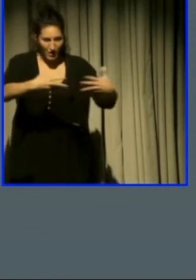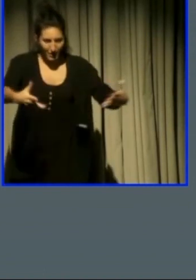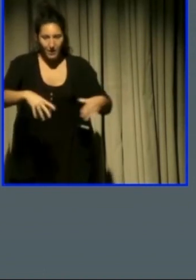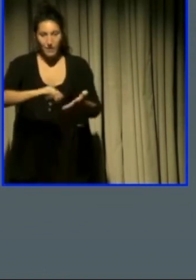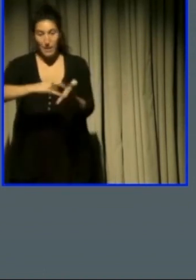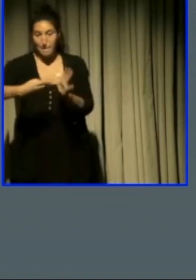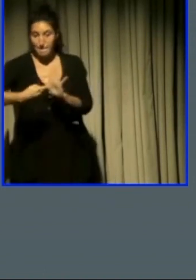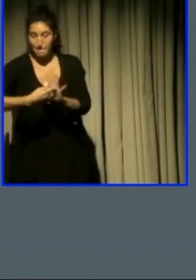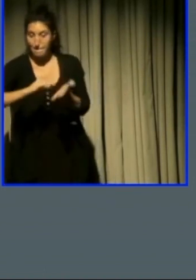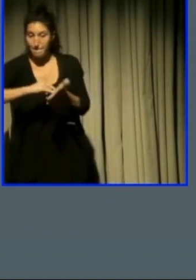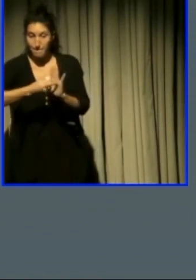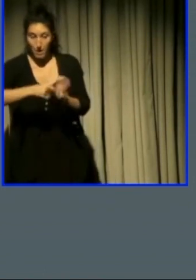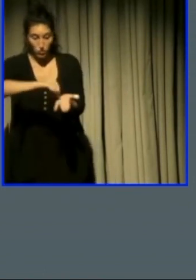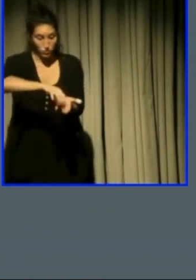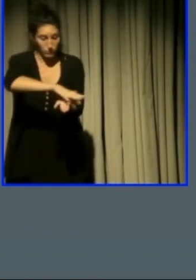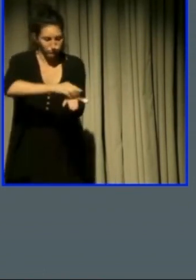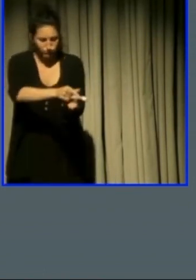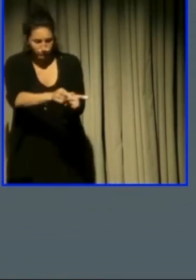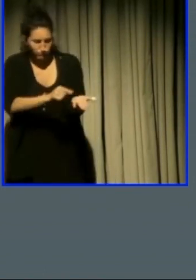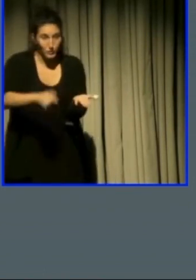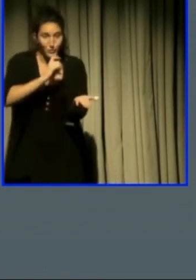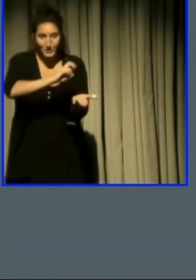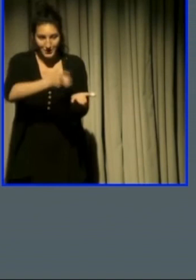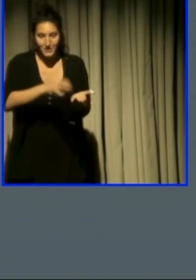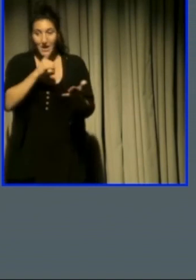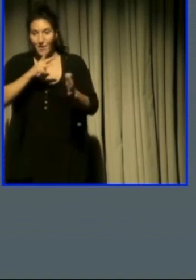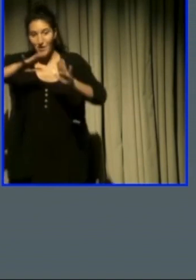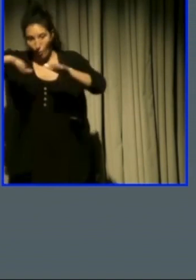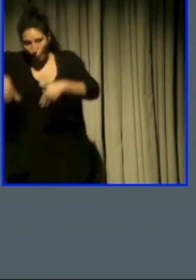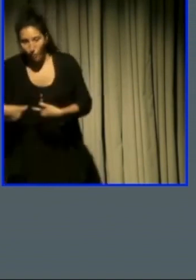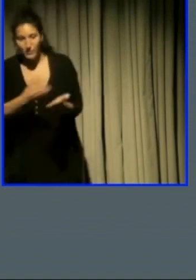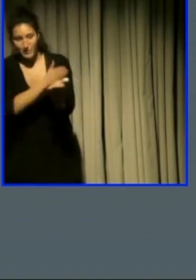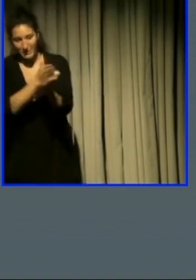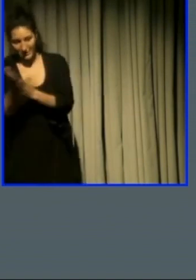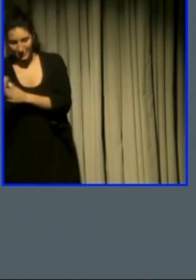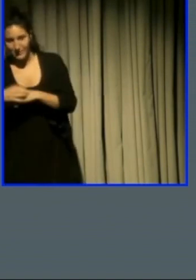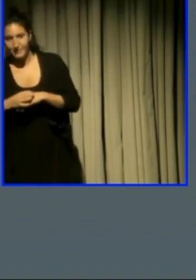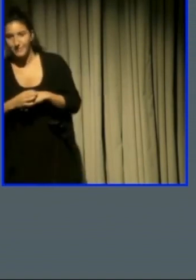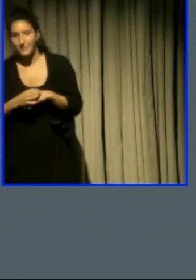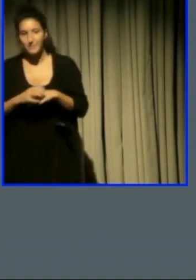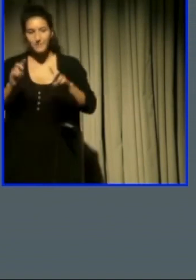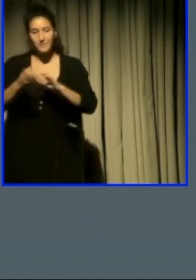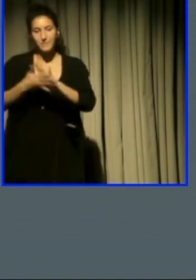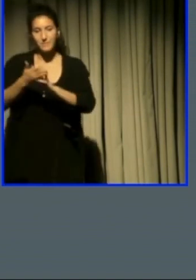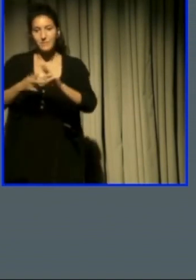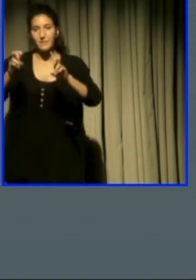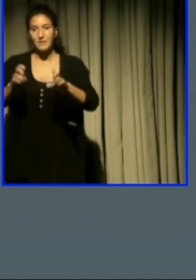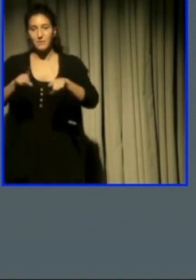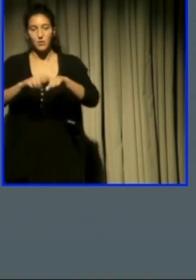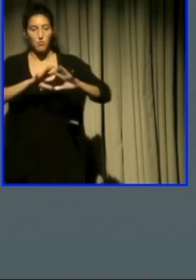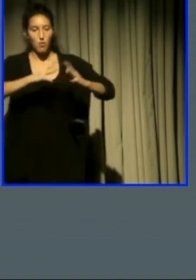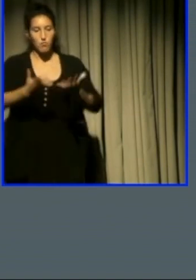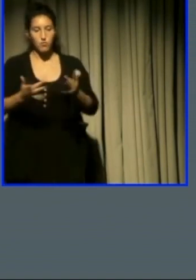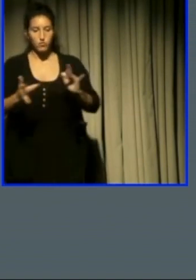Now, moving on to my last trend, interconnected worlds, where, as I've been harping on about, our physical